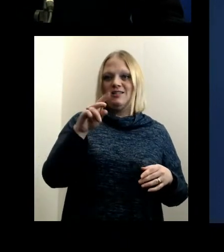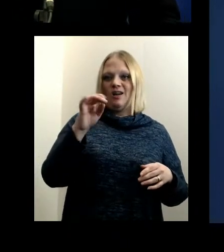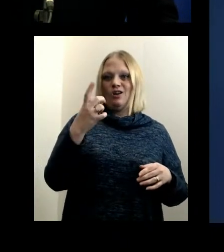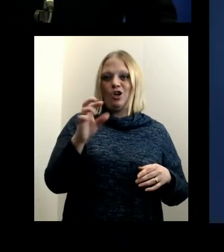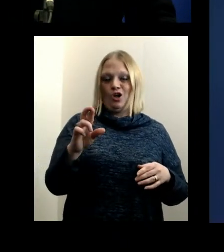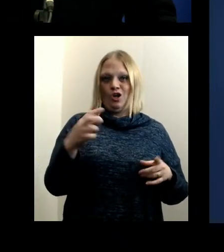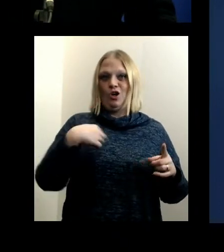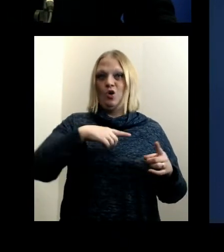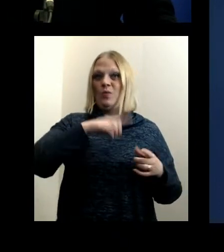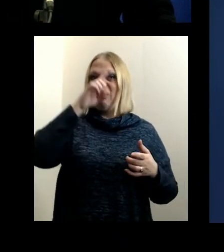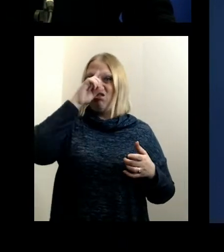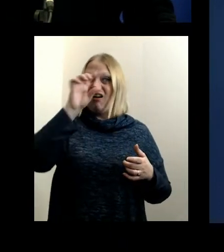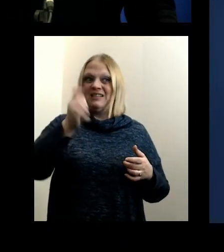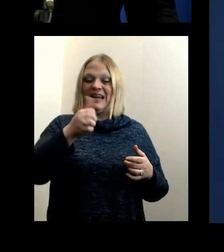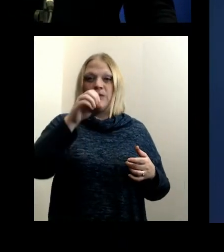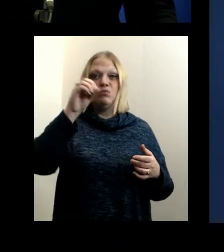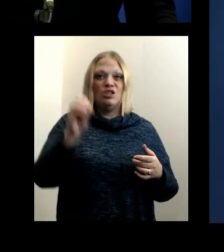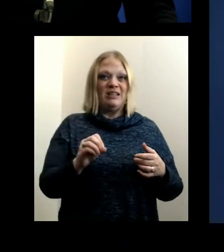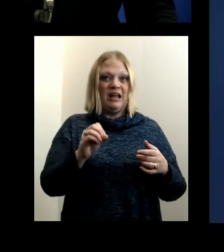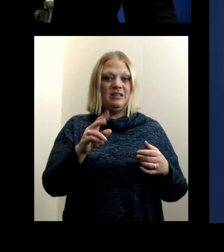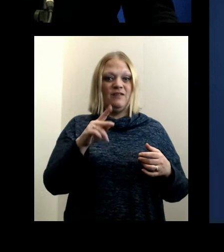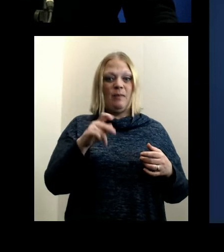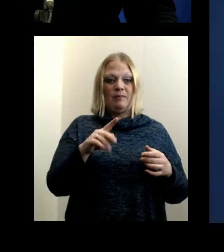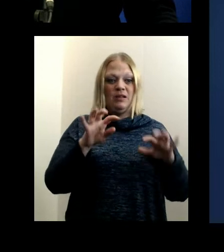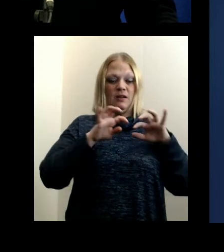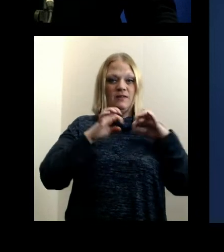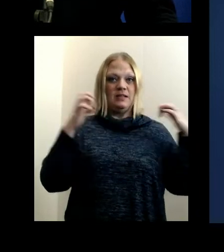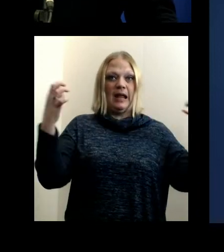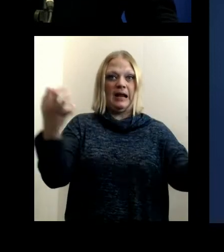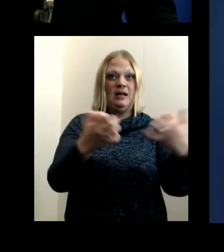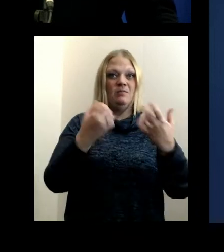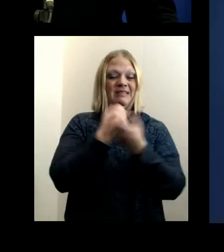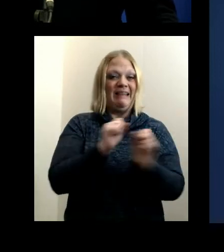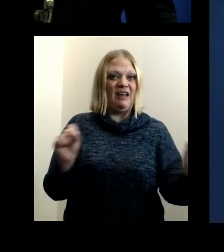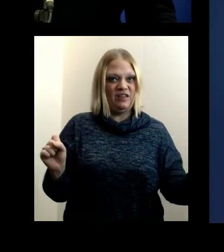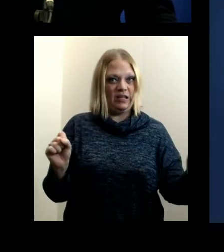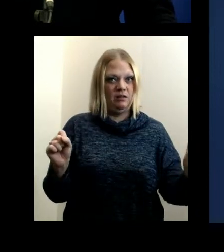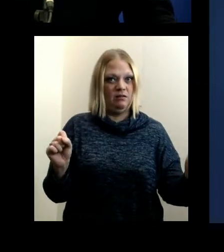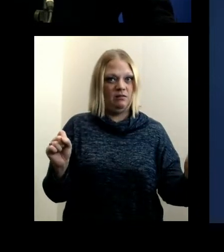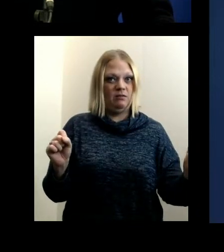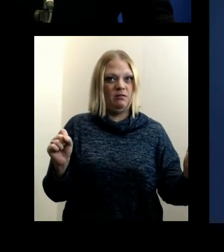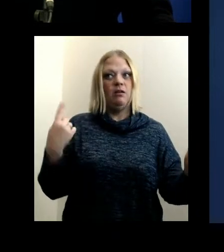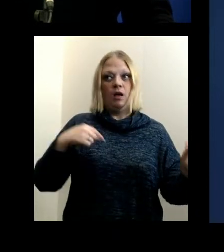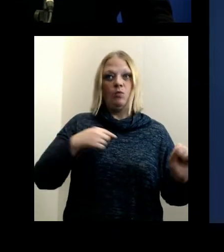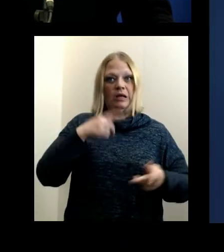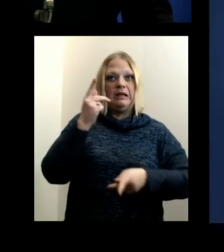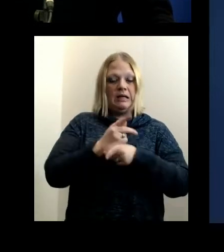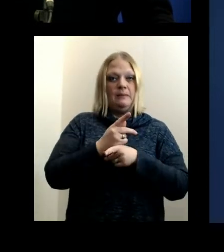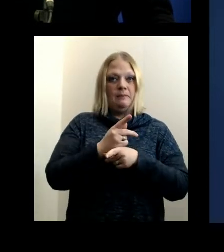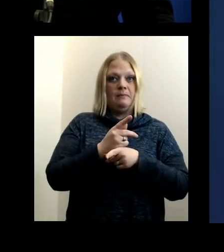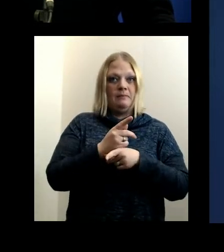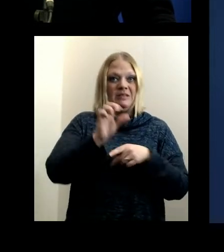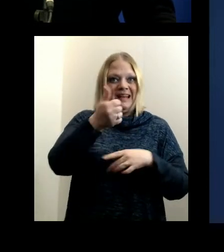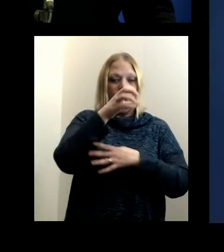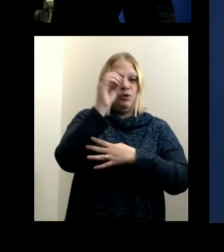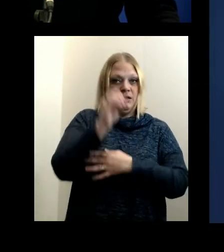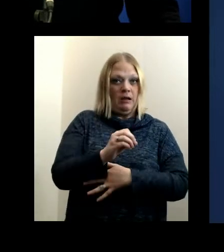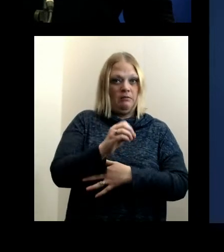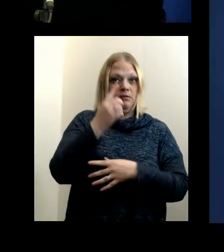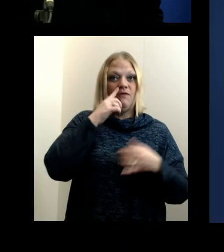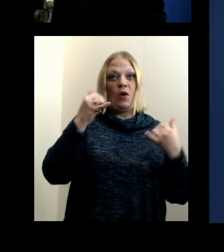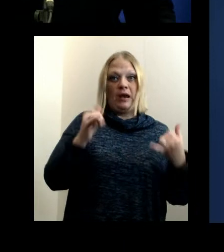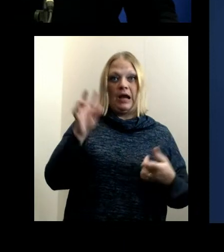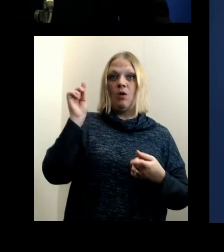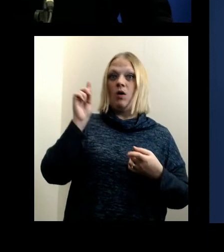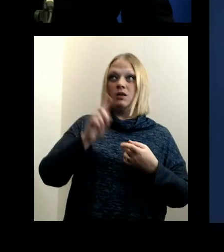10% of the population of the stadium in safely. And we still stand by that. However, for the time being, until we